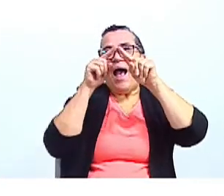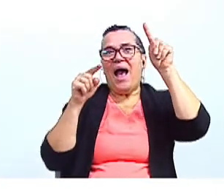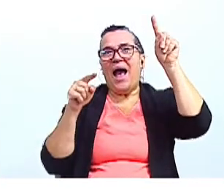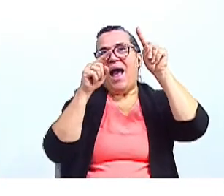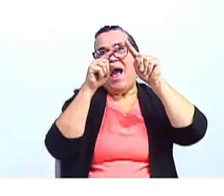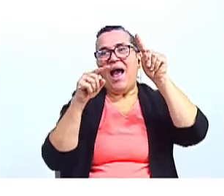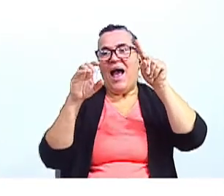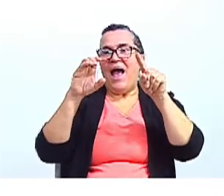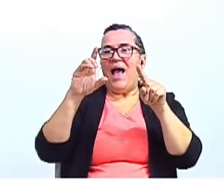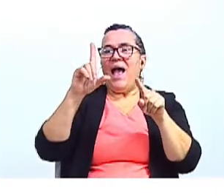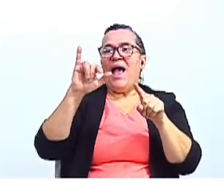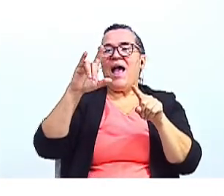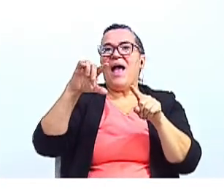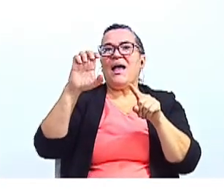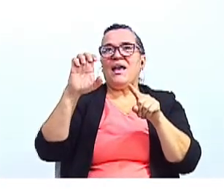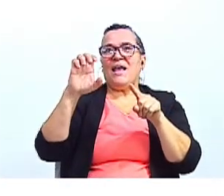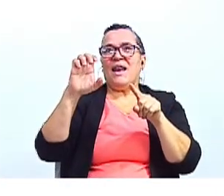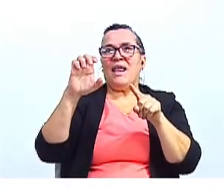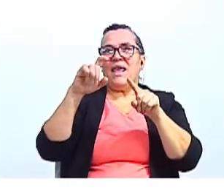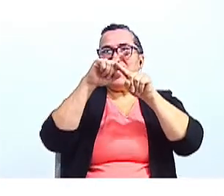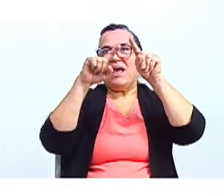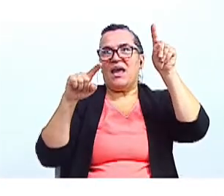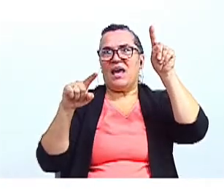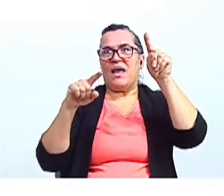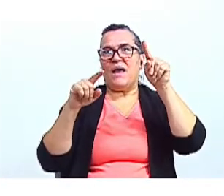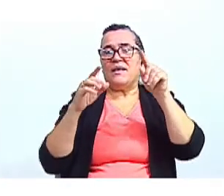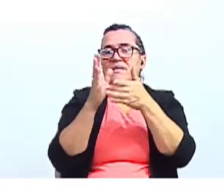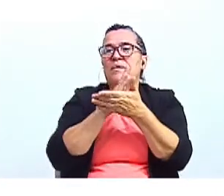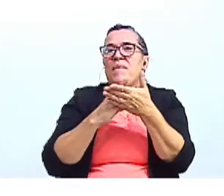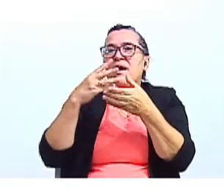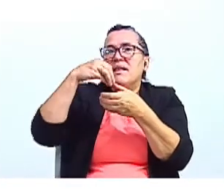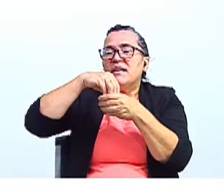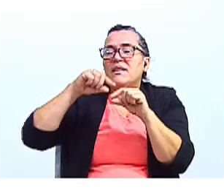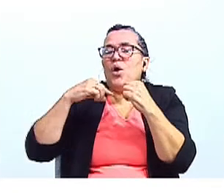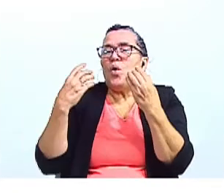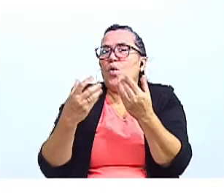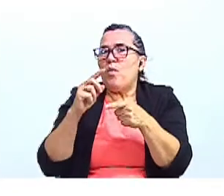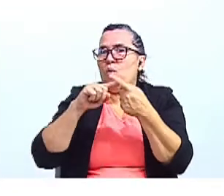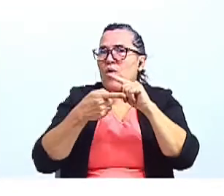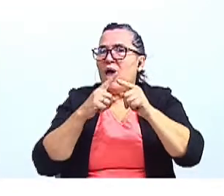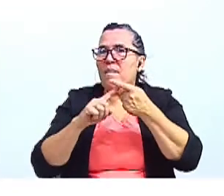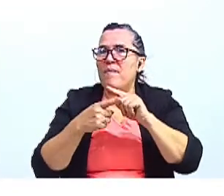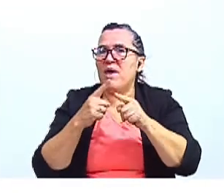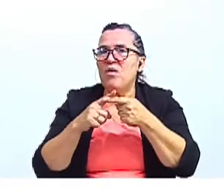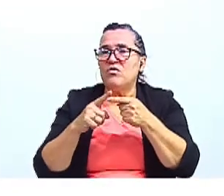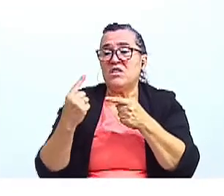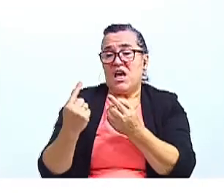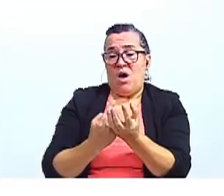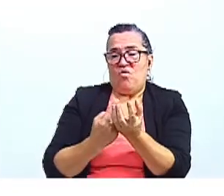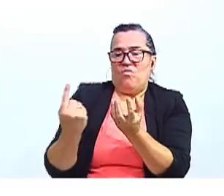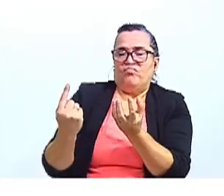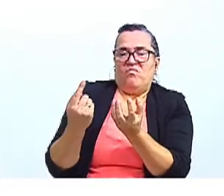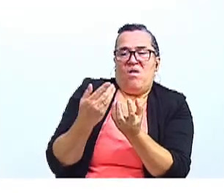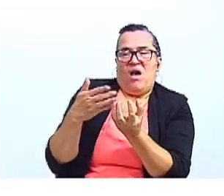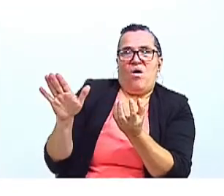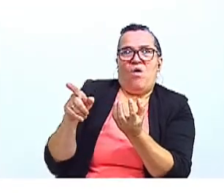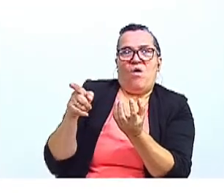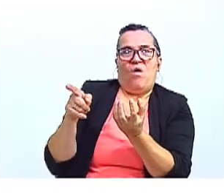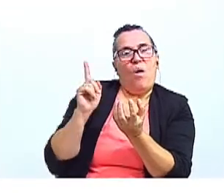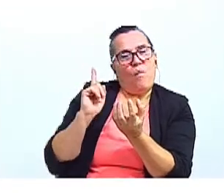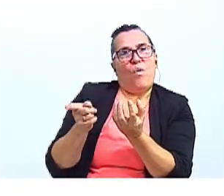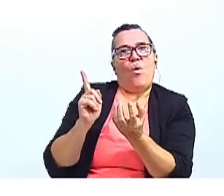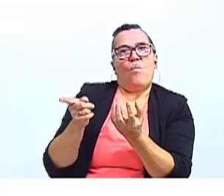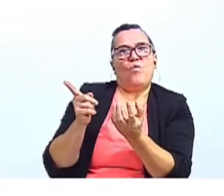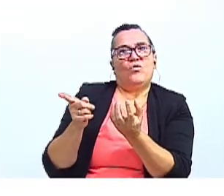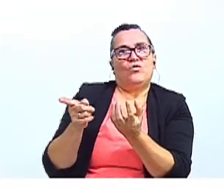a clique. What is a clique? Being part of a group of friends that leave other kids out on purpose.